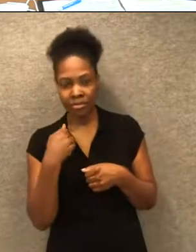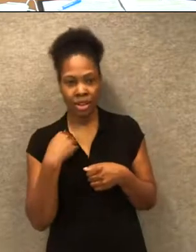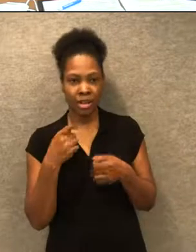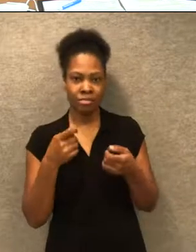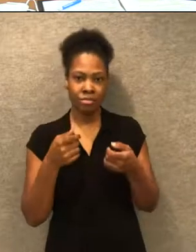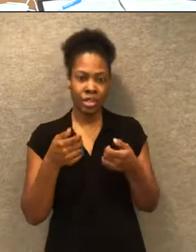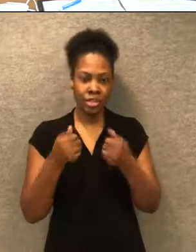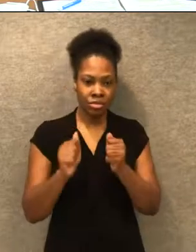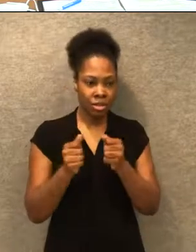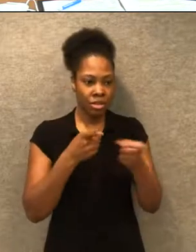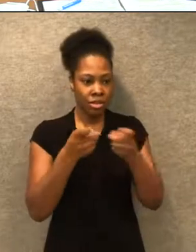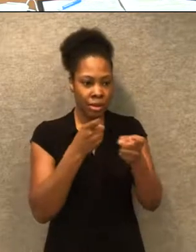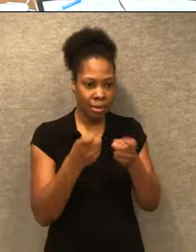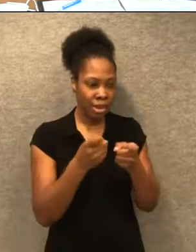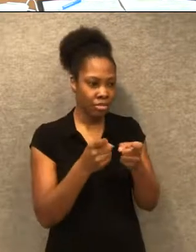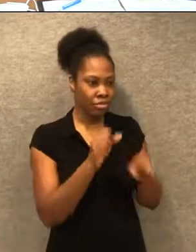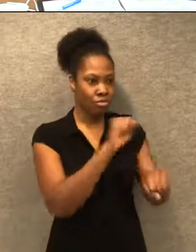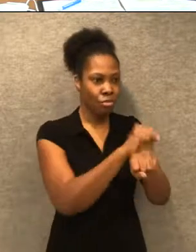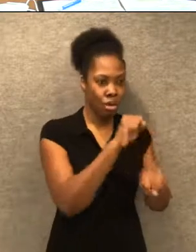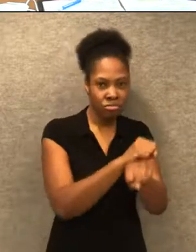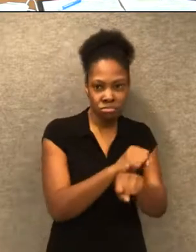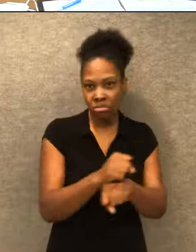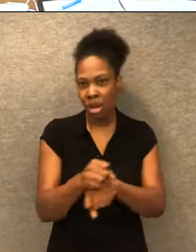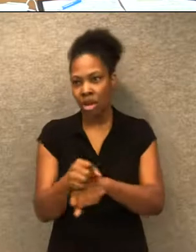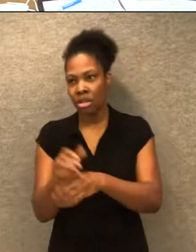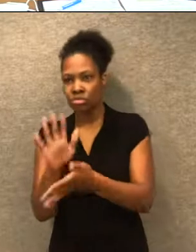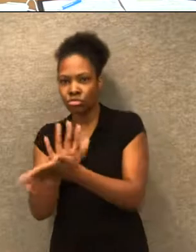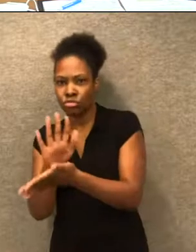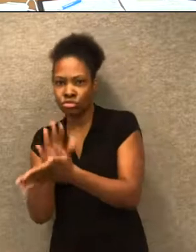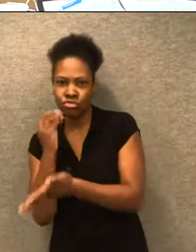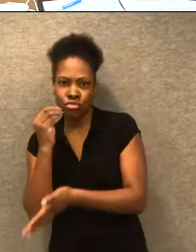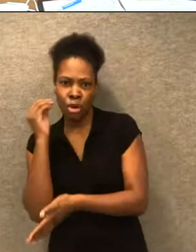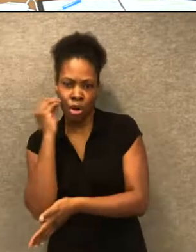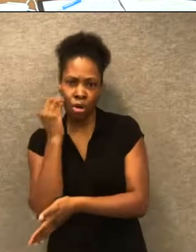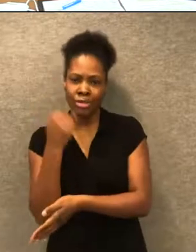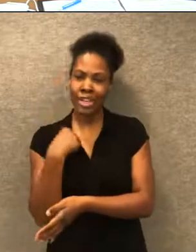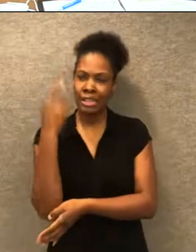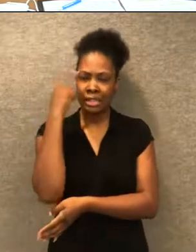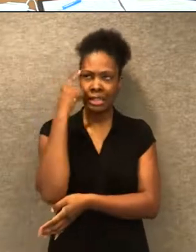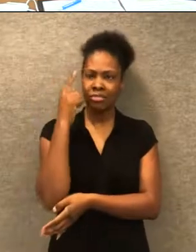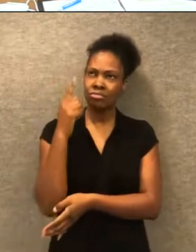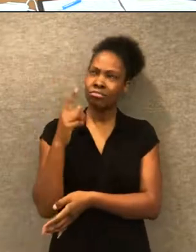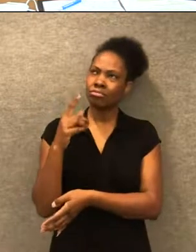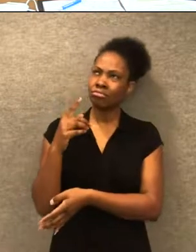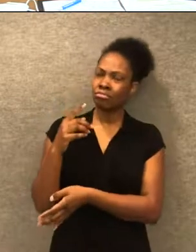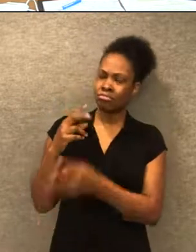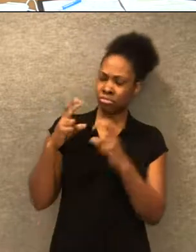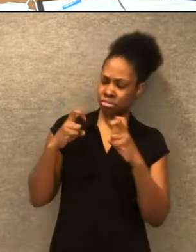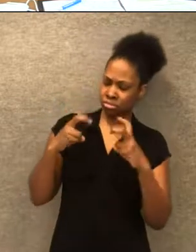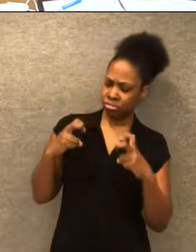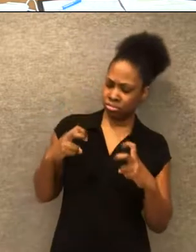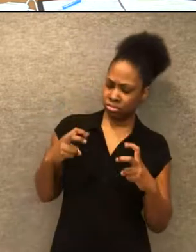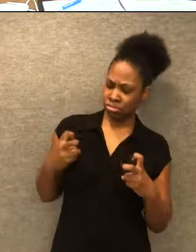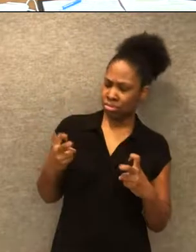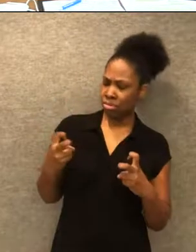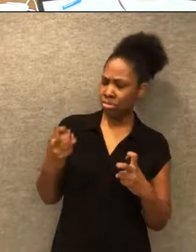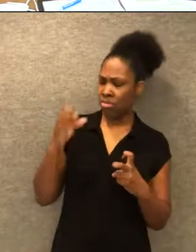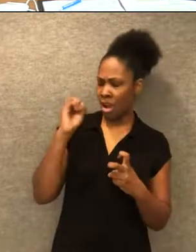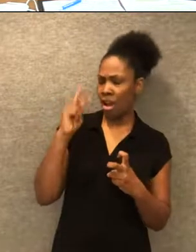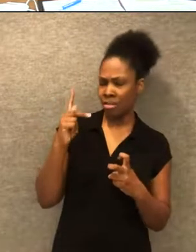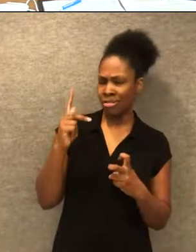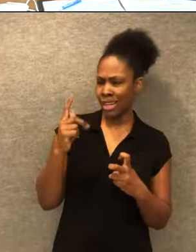and homeschooling. And I think that, you know, I had to say, okay, is this you? What do you need? I needed to take care of